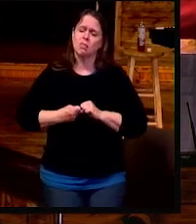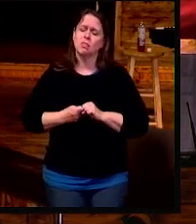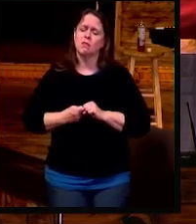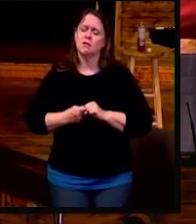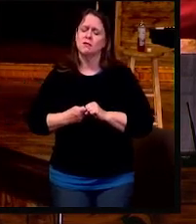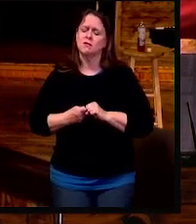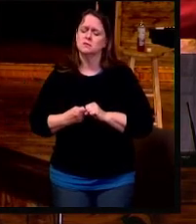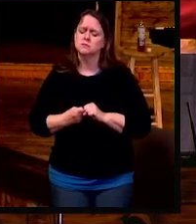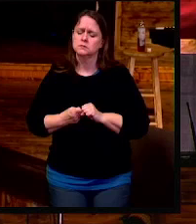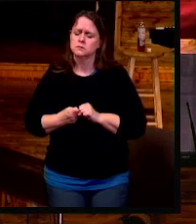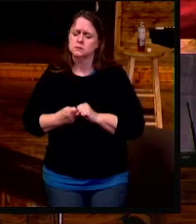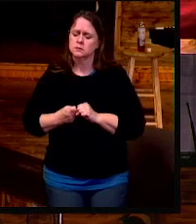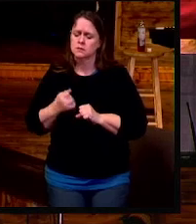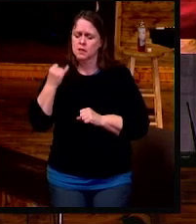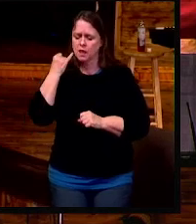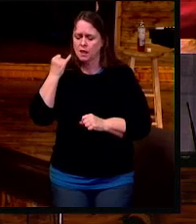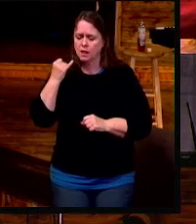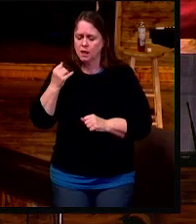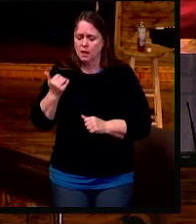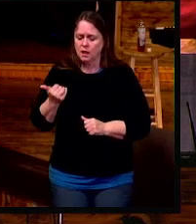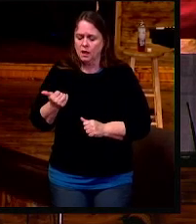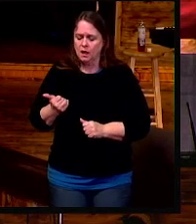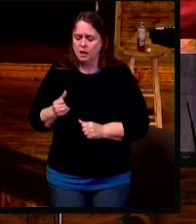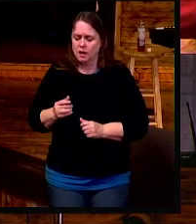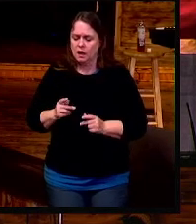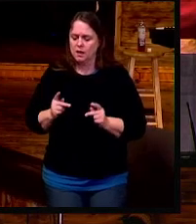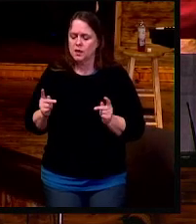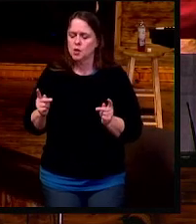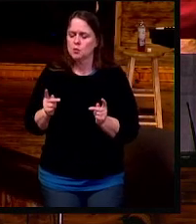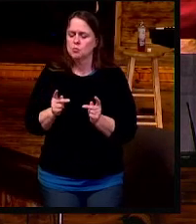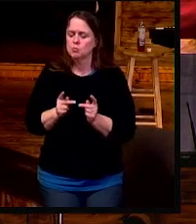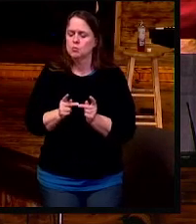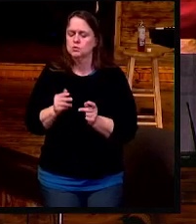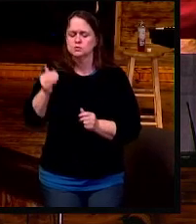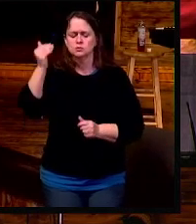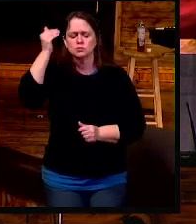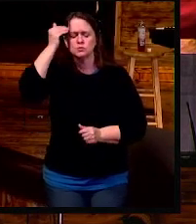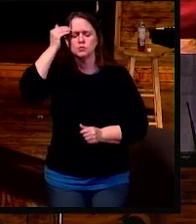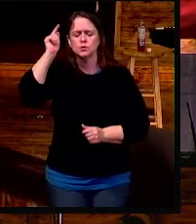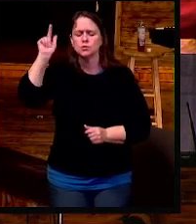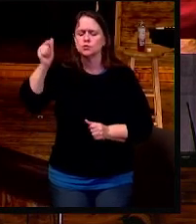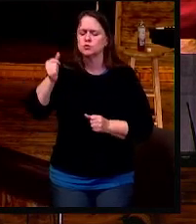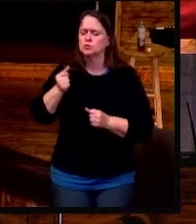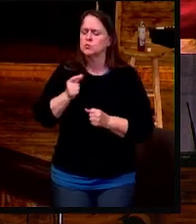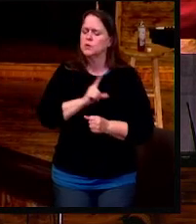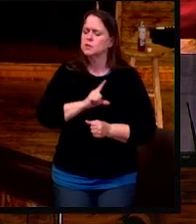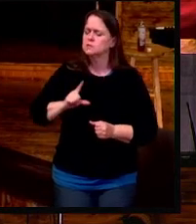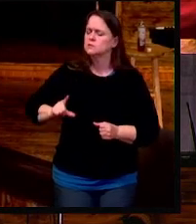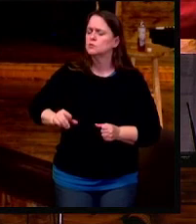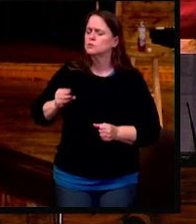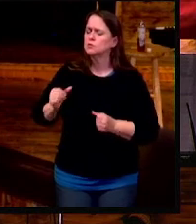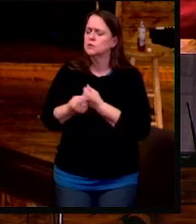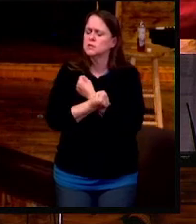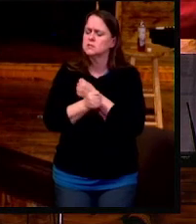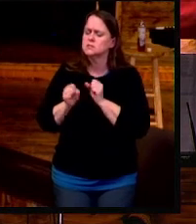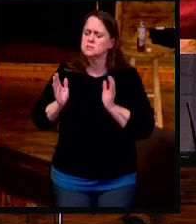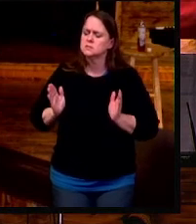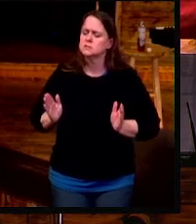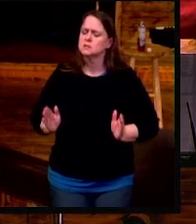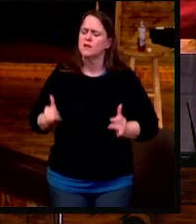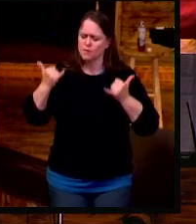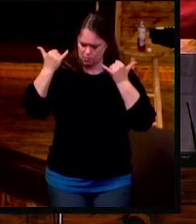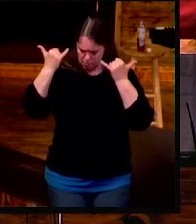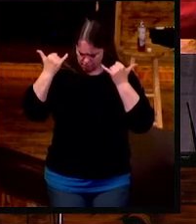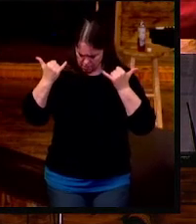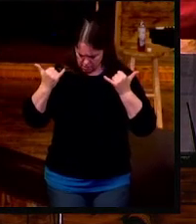And Lord, if anybody here is still in this room that does not know you as their Lord and Savior, Lord, now is the time. We're